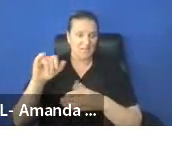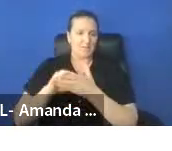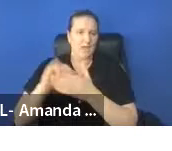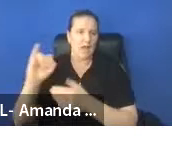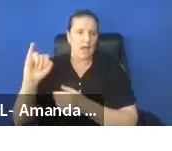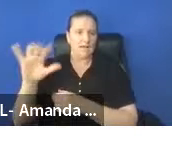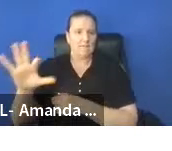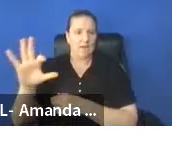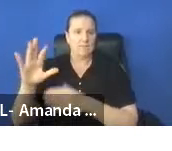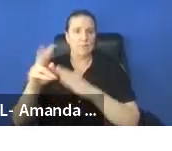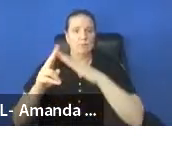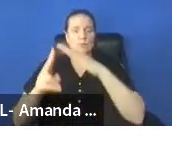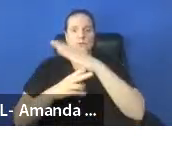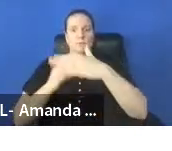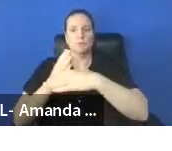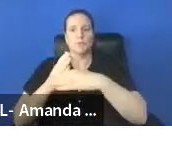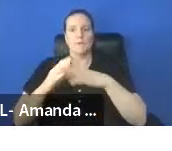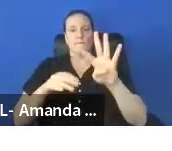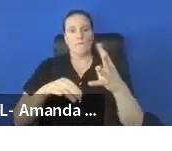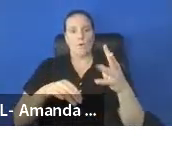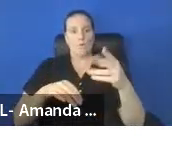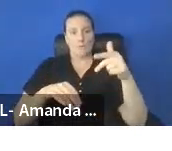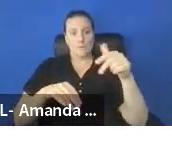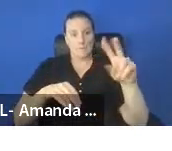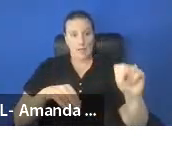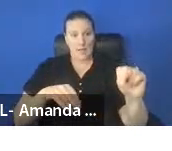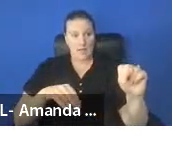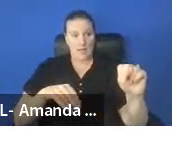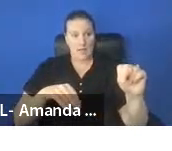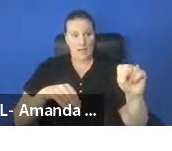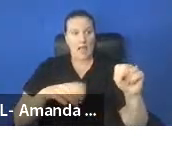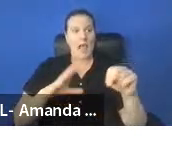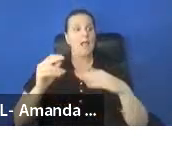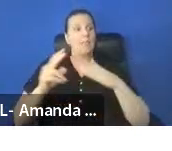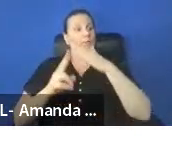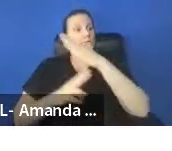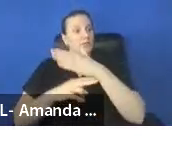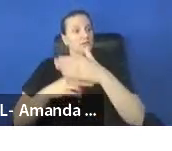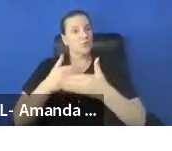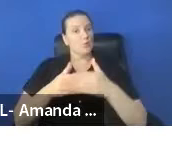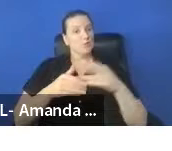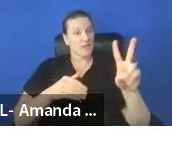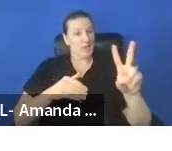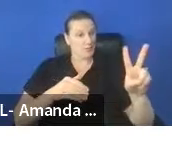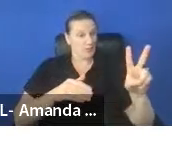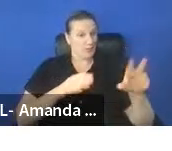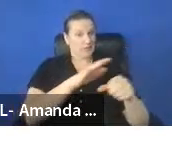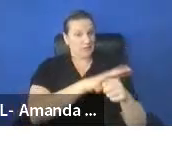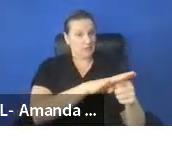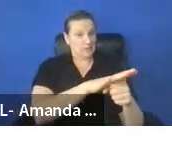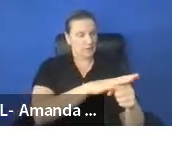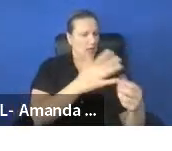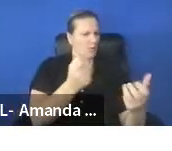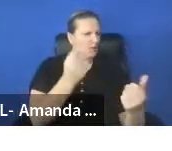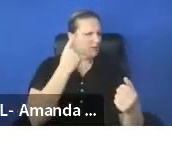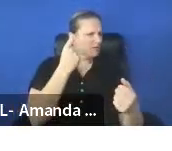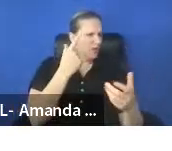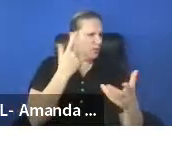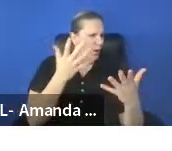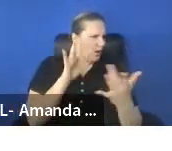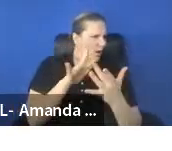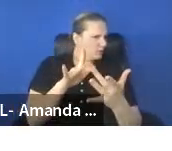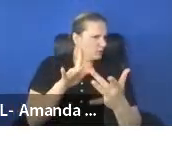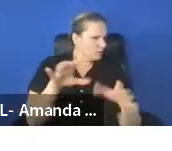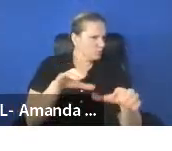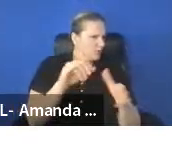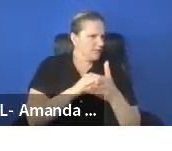I-5 bridge between 4th Plain and the bridge on the Vancouver side. I would like to understand what kind of outreach has been done